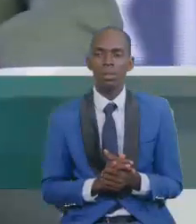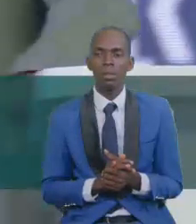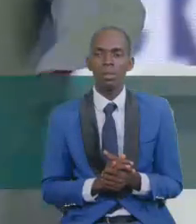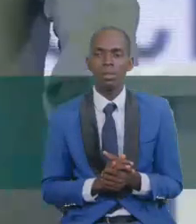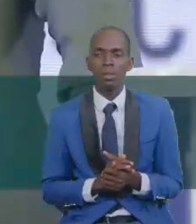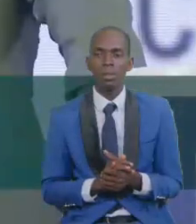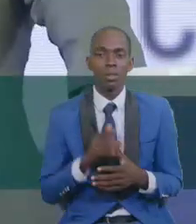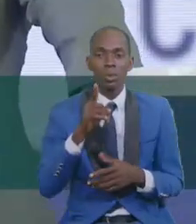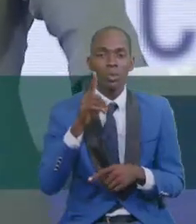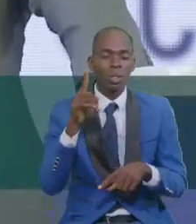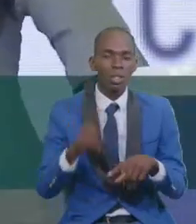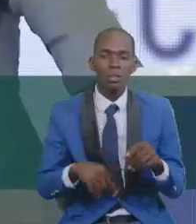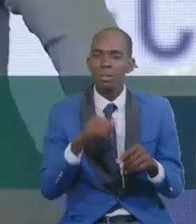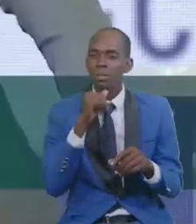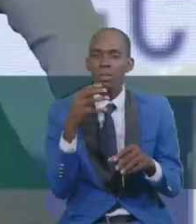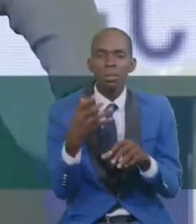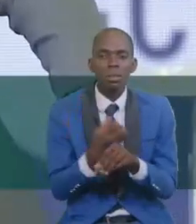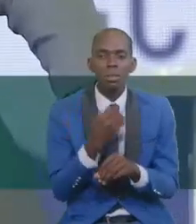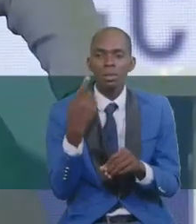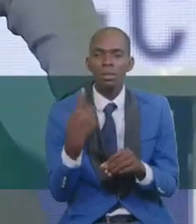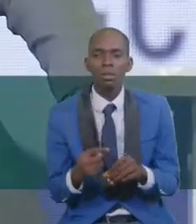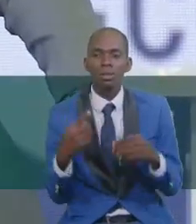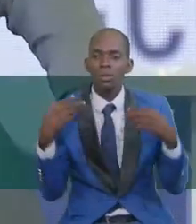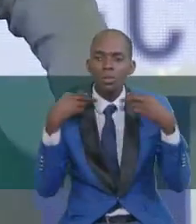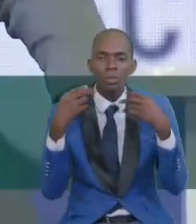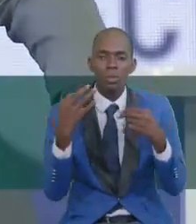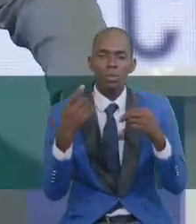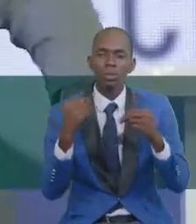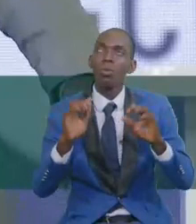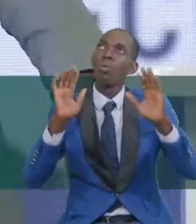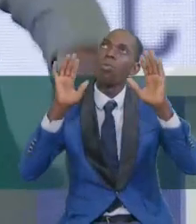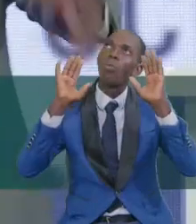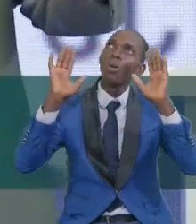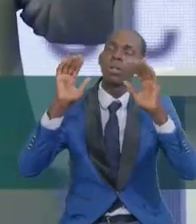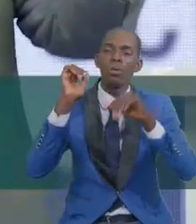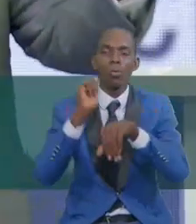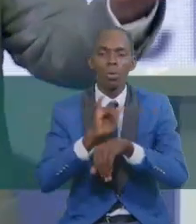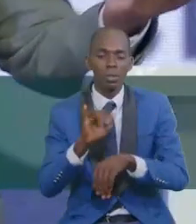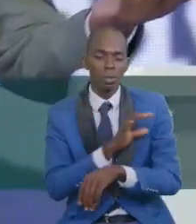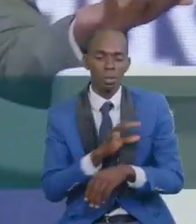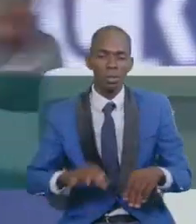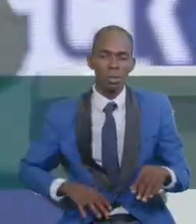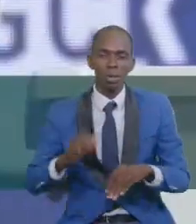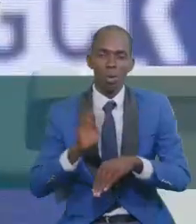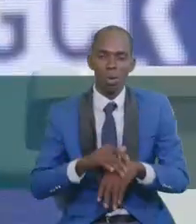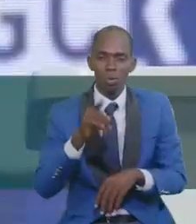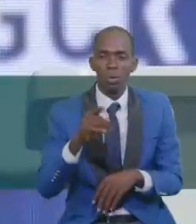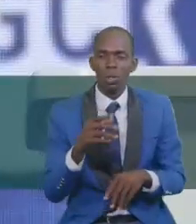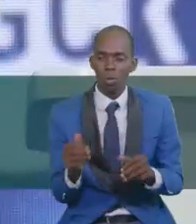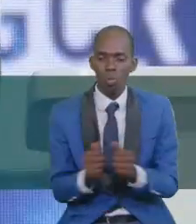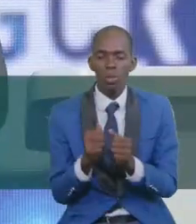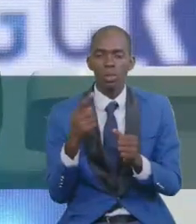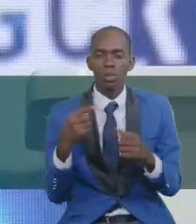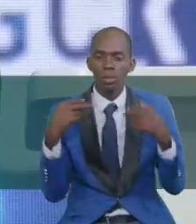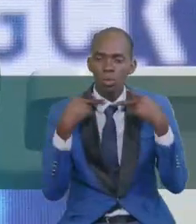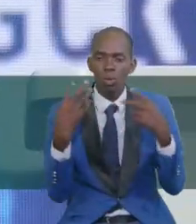You cannot take the yoke of the wonder-working Christ on you and the yoke of a woman upon you